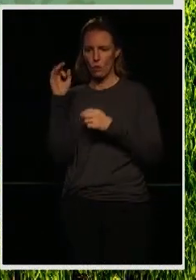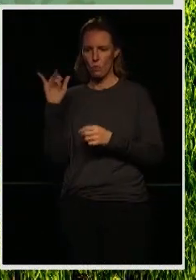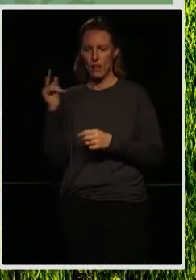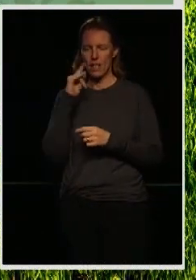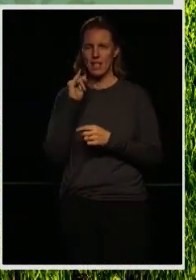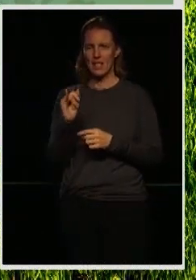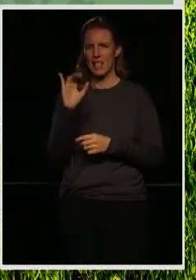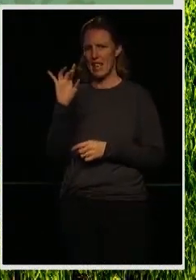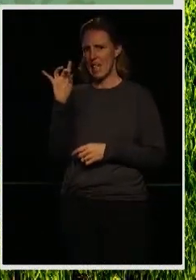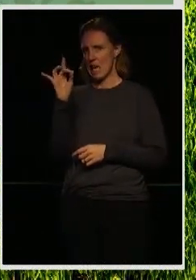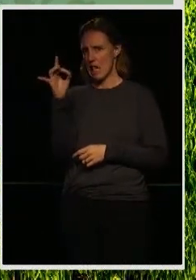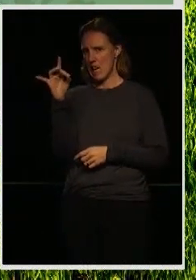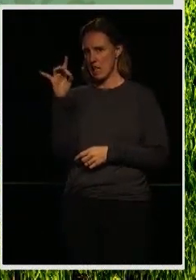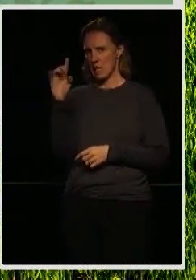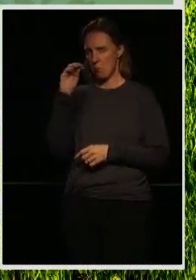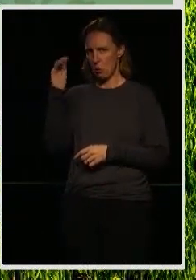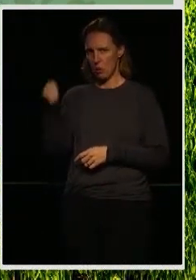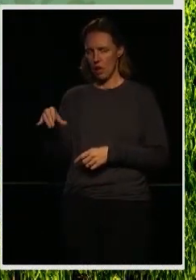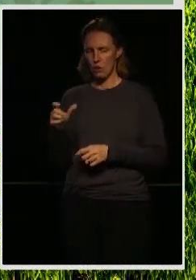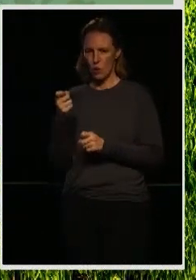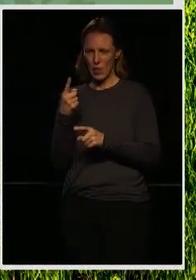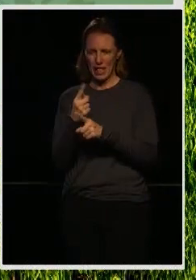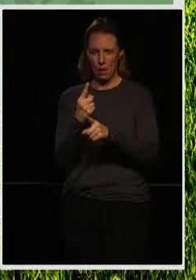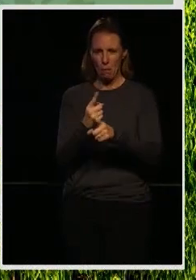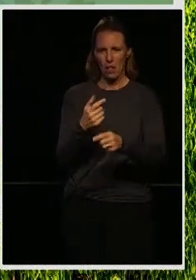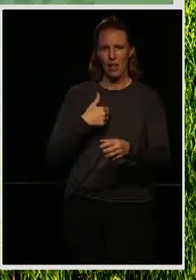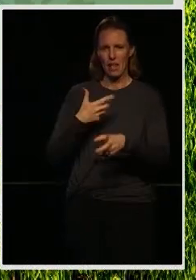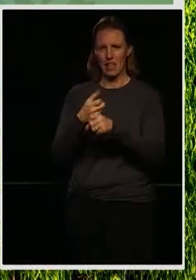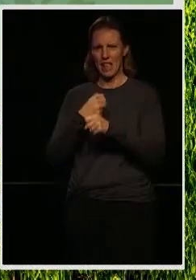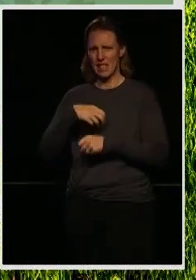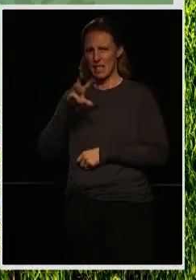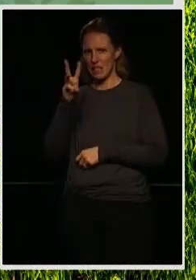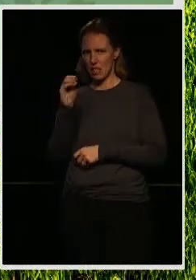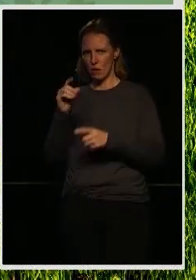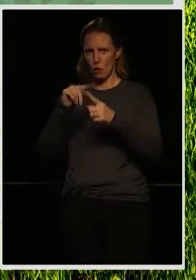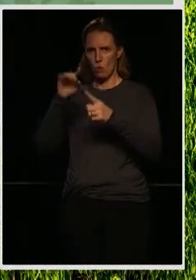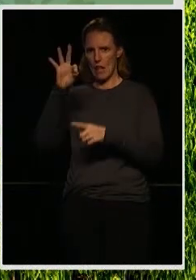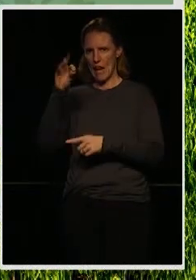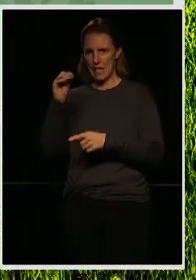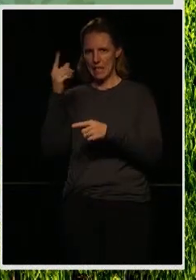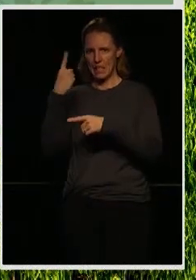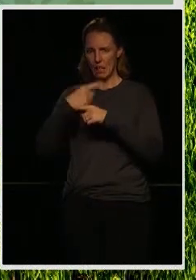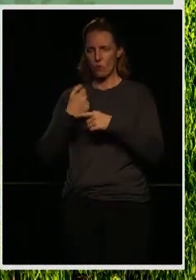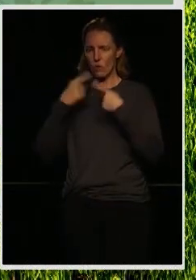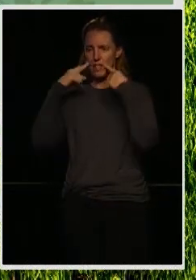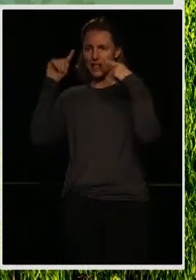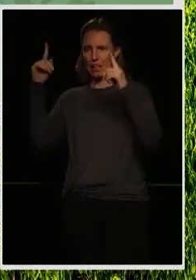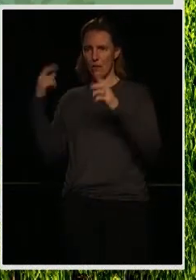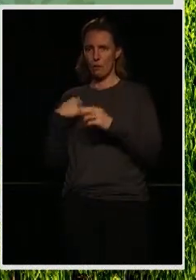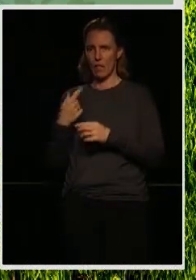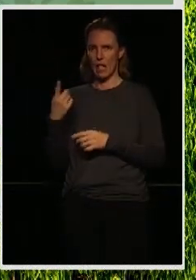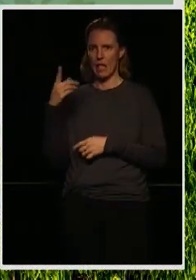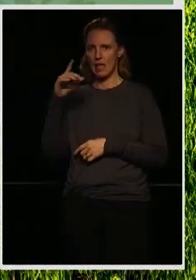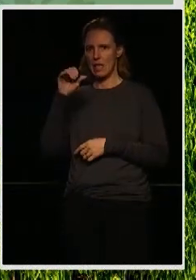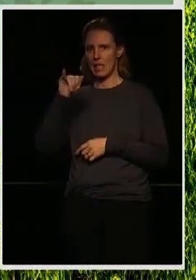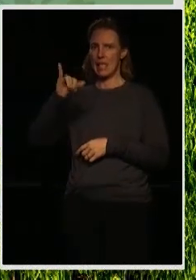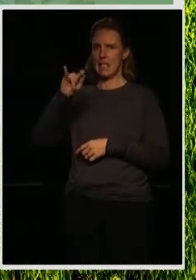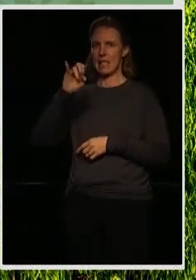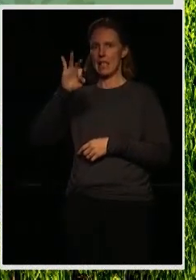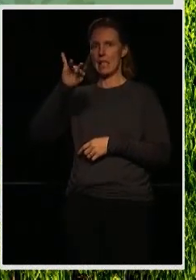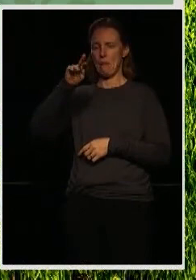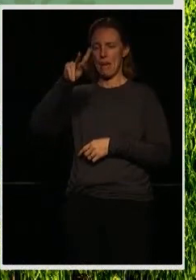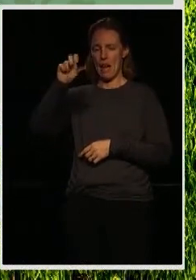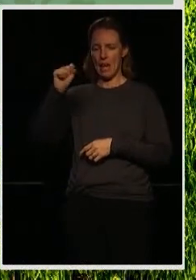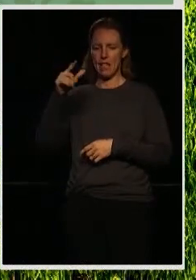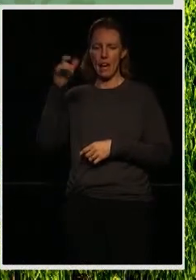is 18%. And so typically it takes 60 to 90 days to successfully inseminate a cow. When these